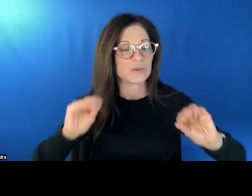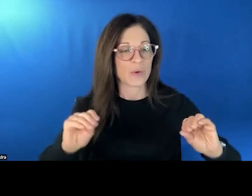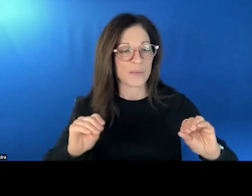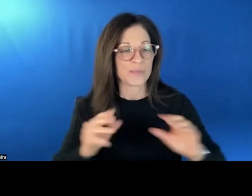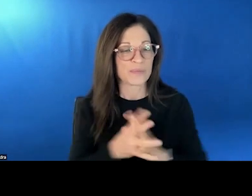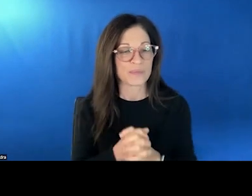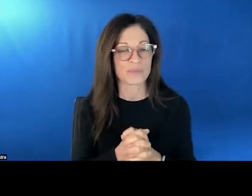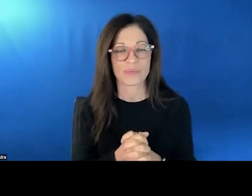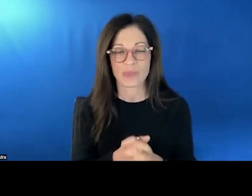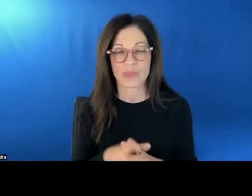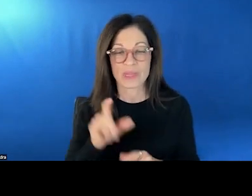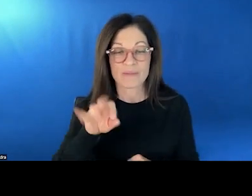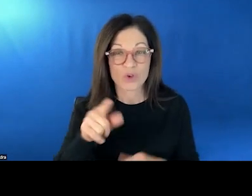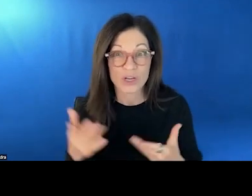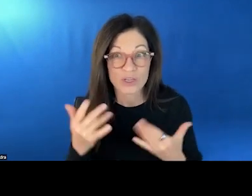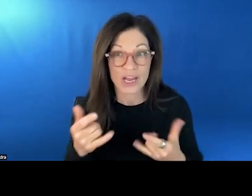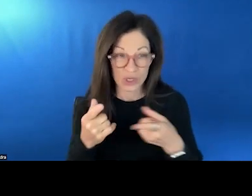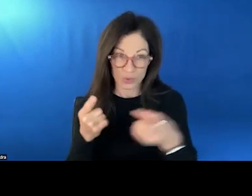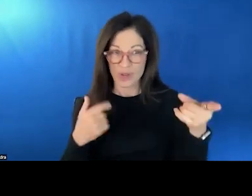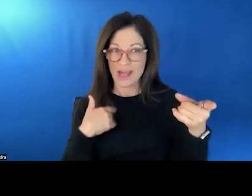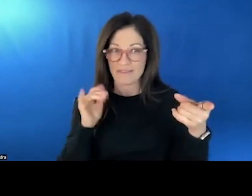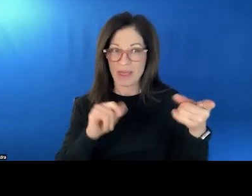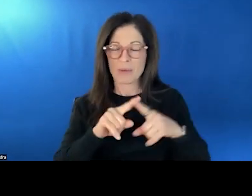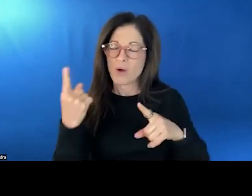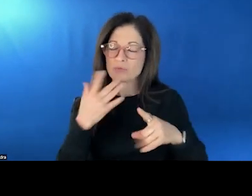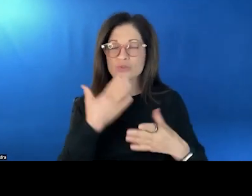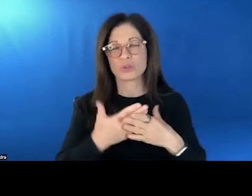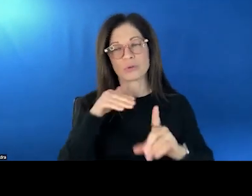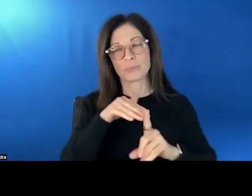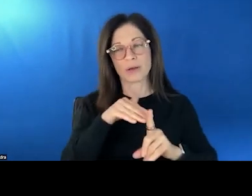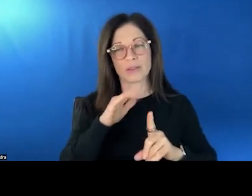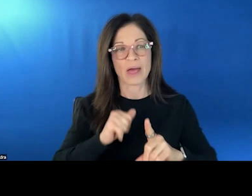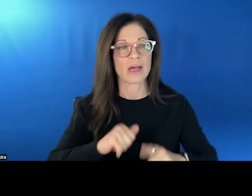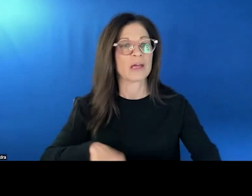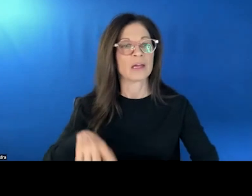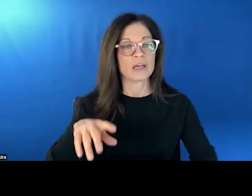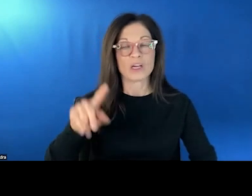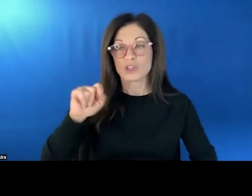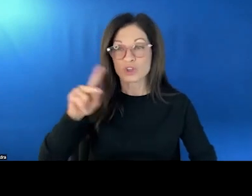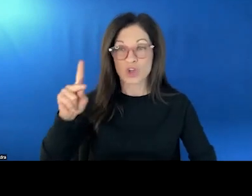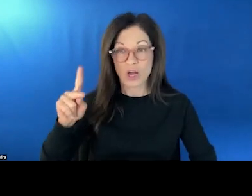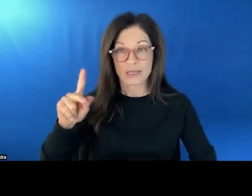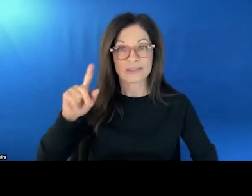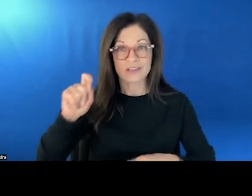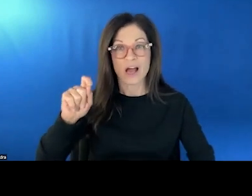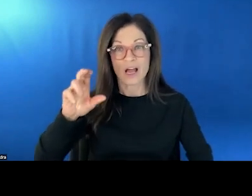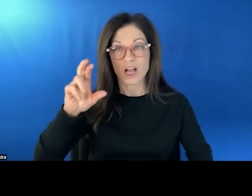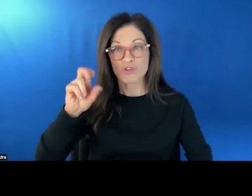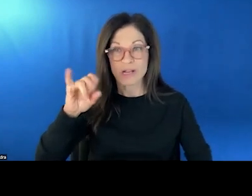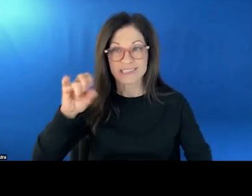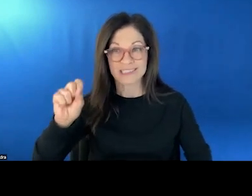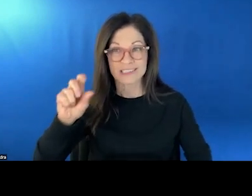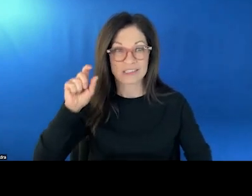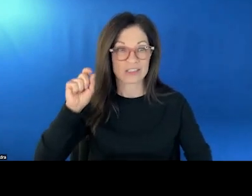You're here today, so you all may have this, but it's always a good reminder, talk.crisis.now is where you can go to register for the jam, which you need to